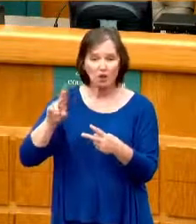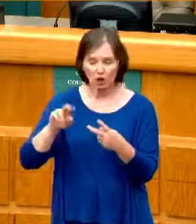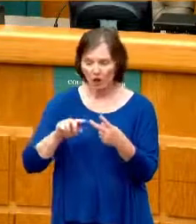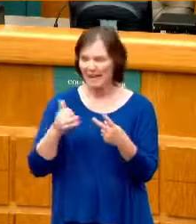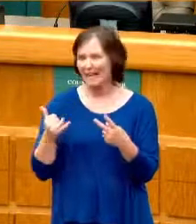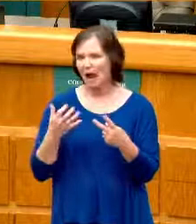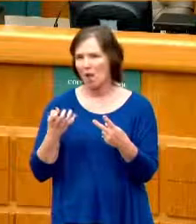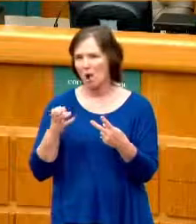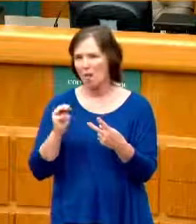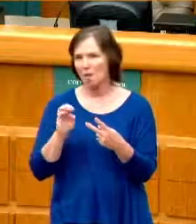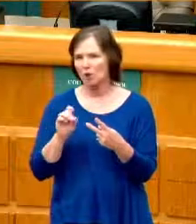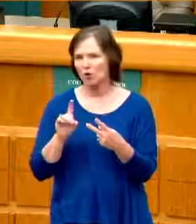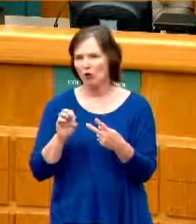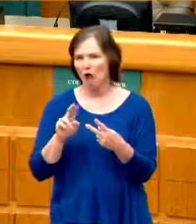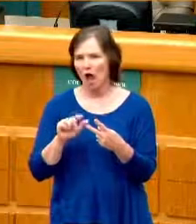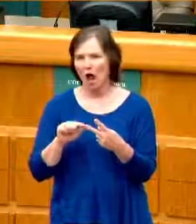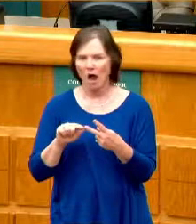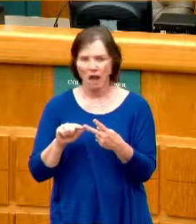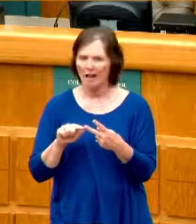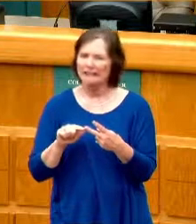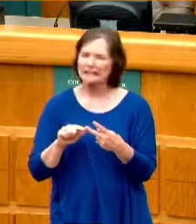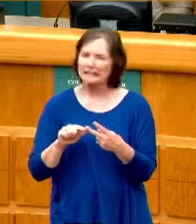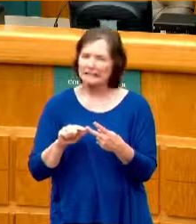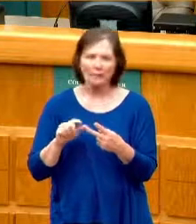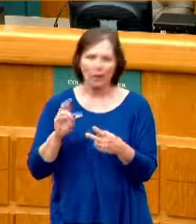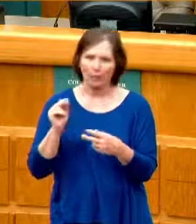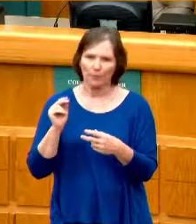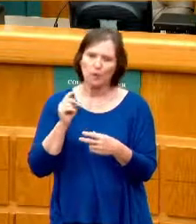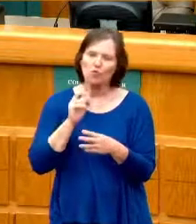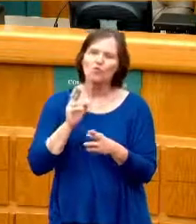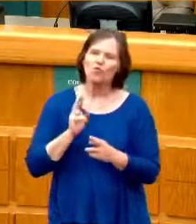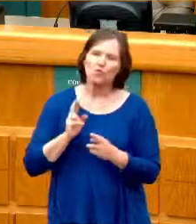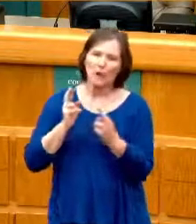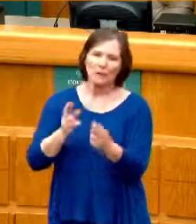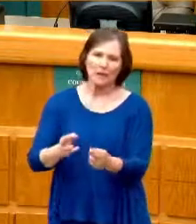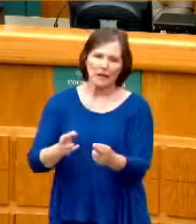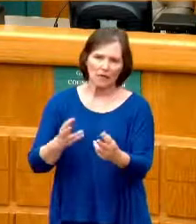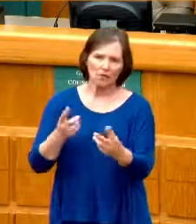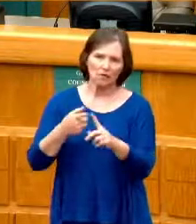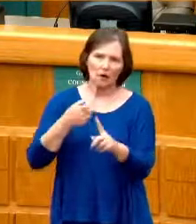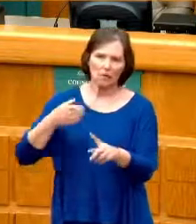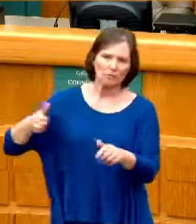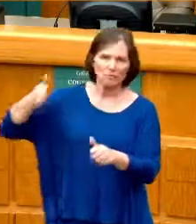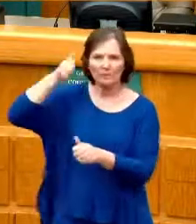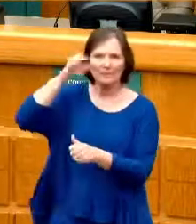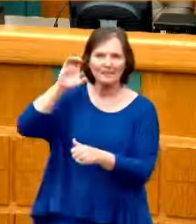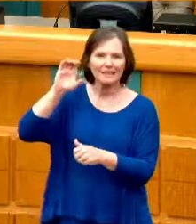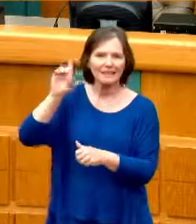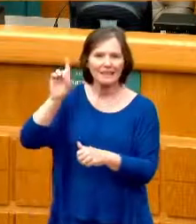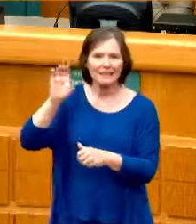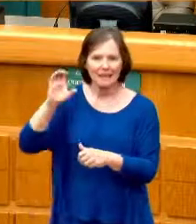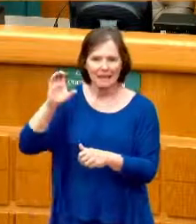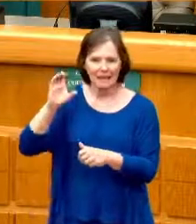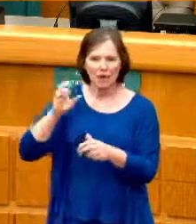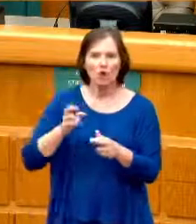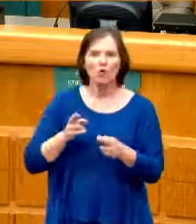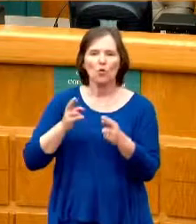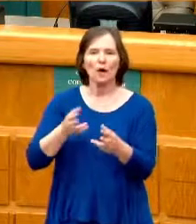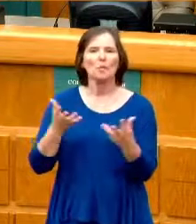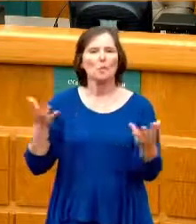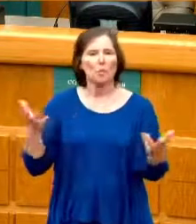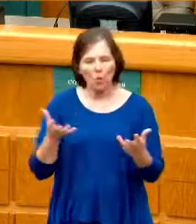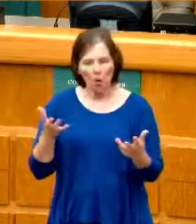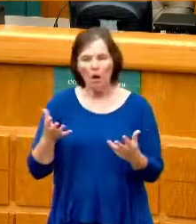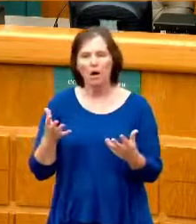both doses. So for Pfizer, you take one, and then 21 days later, you take another Pfizer, the second dose. For Moderna, you take your